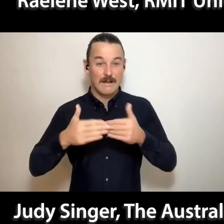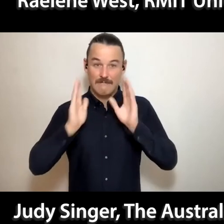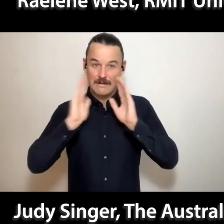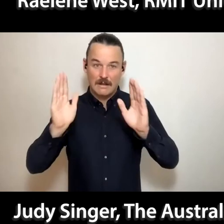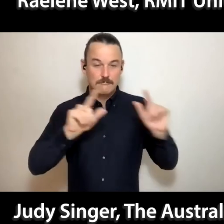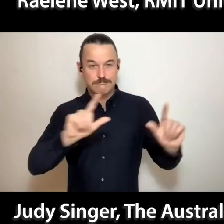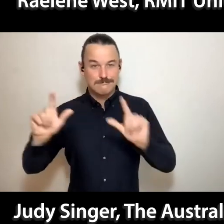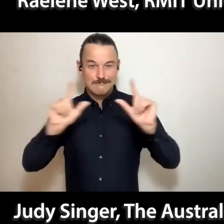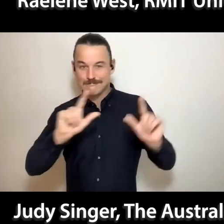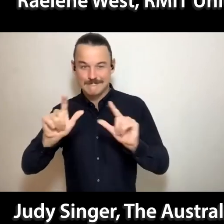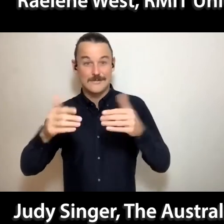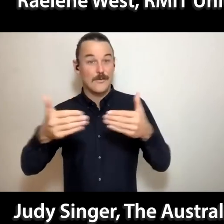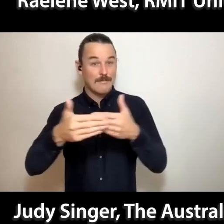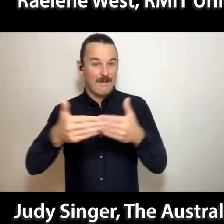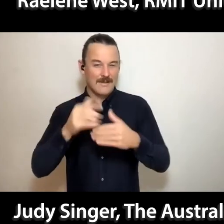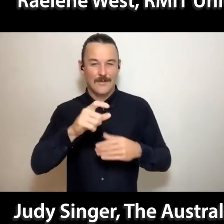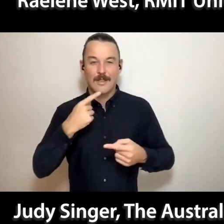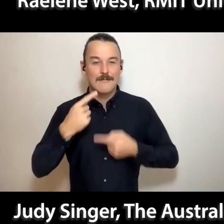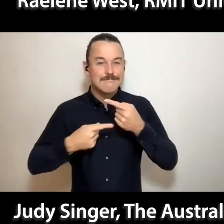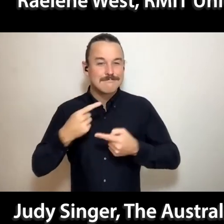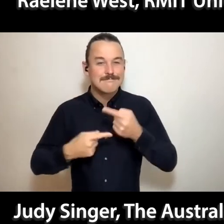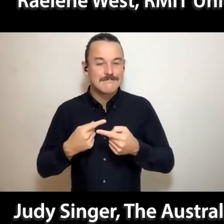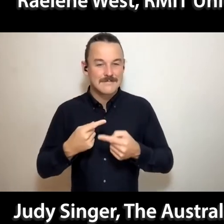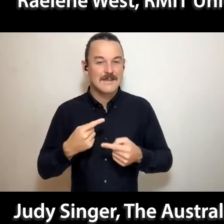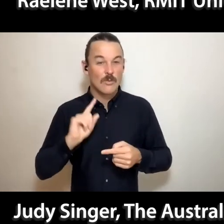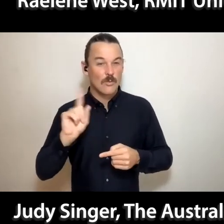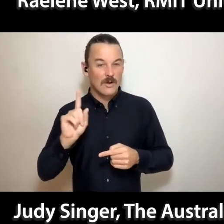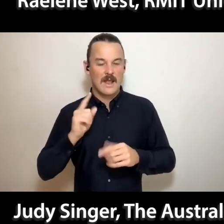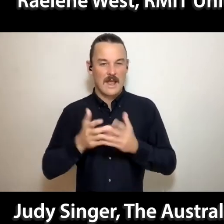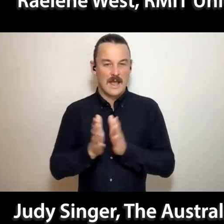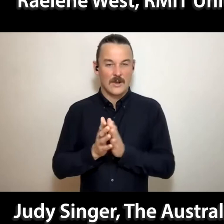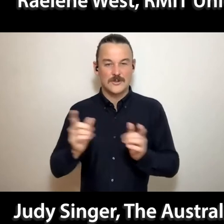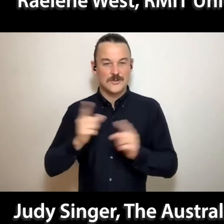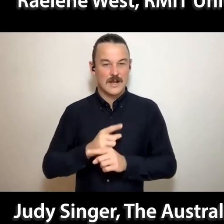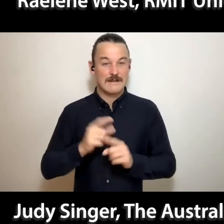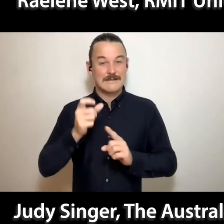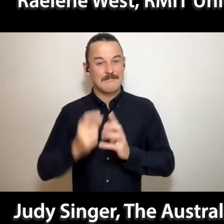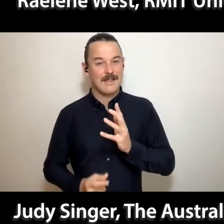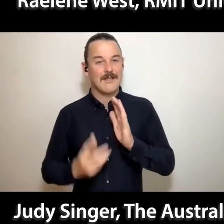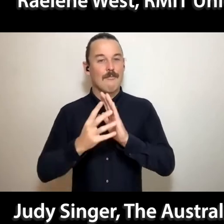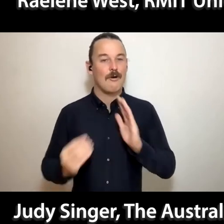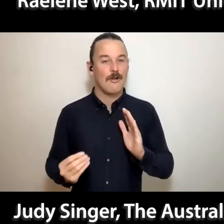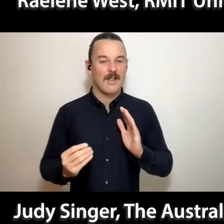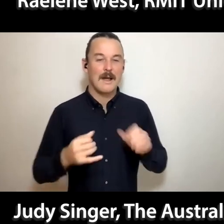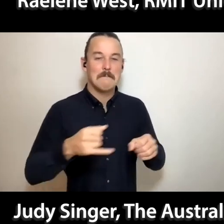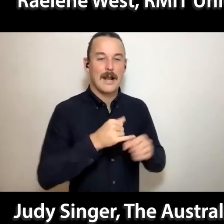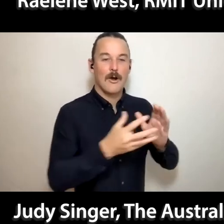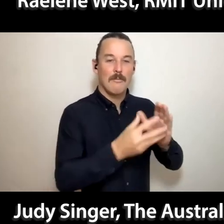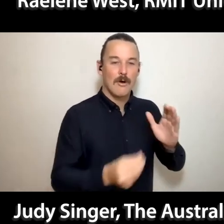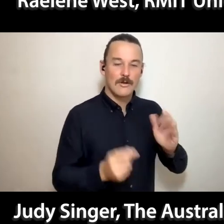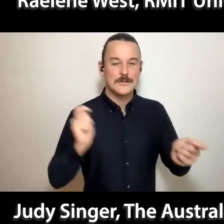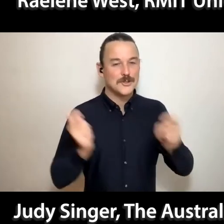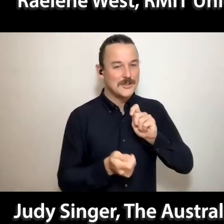us to talk through her discussion about changing disability models from the medical model to the social model. Then we're going to have the wonderful